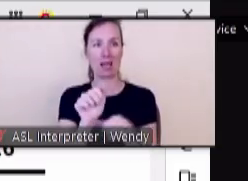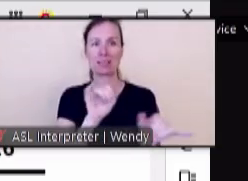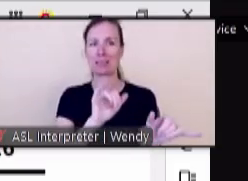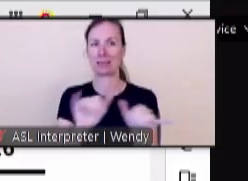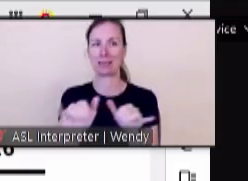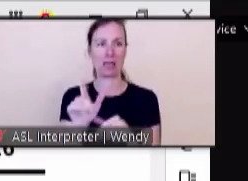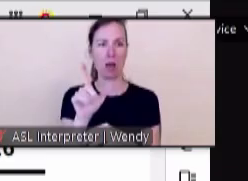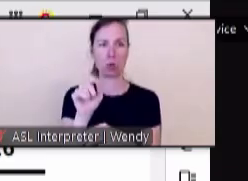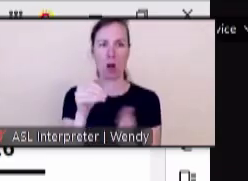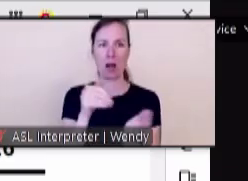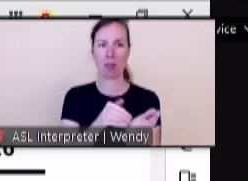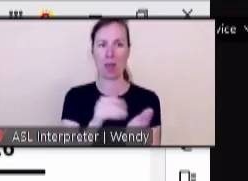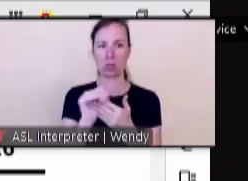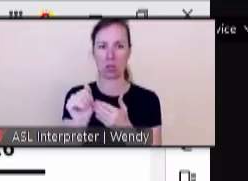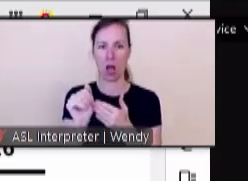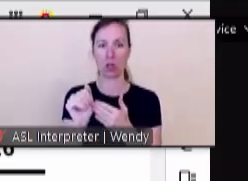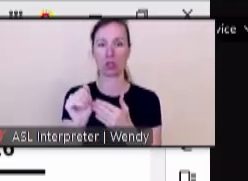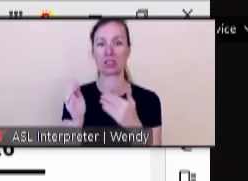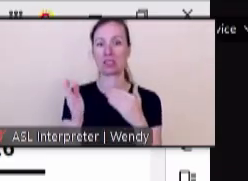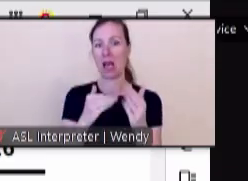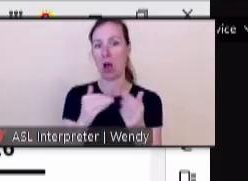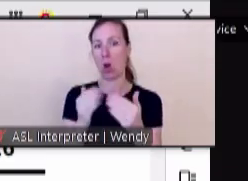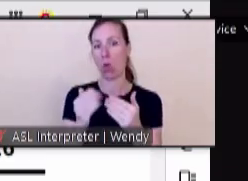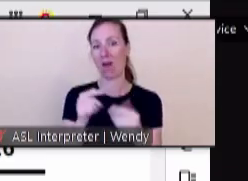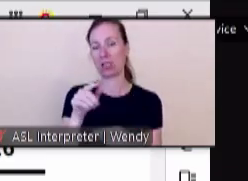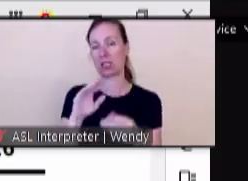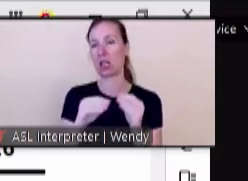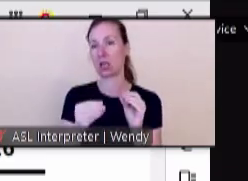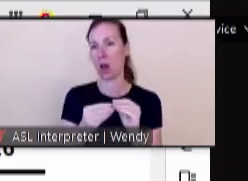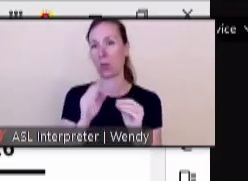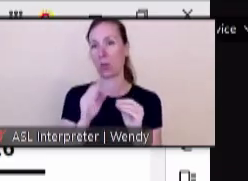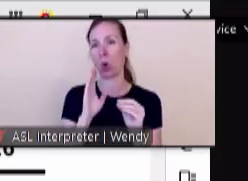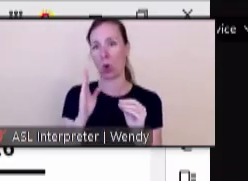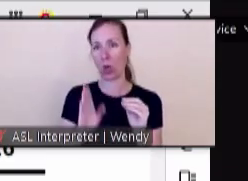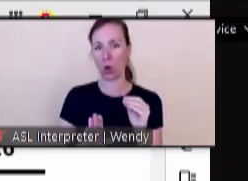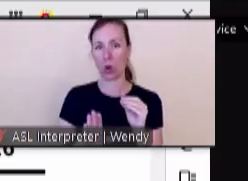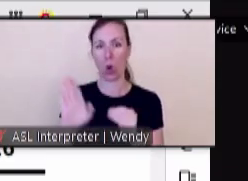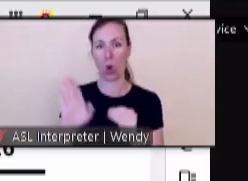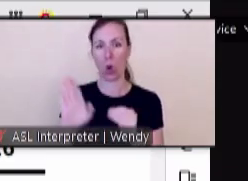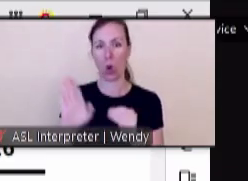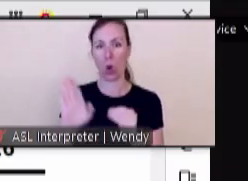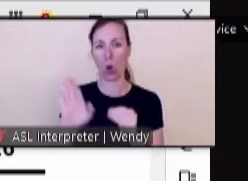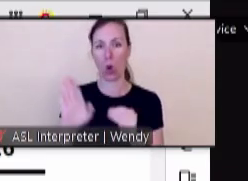However, this number will shoot up for the summer MML.